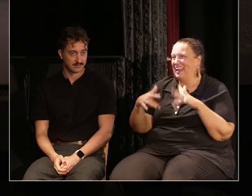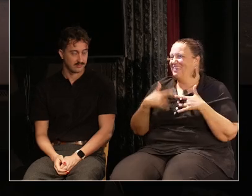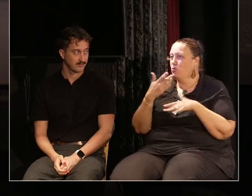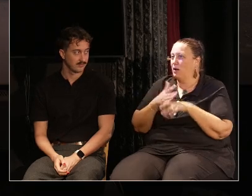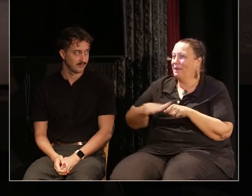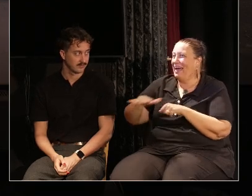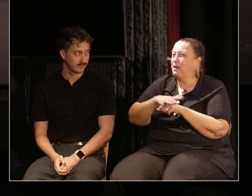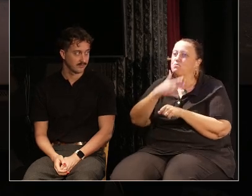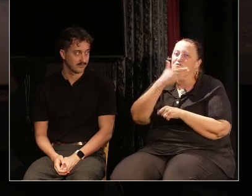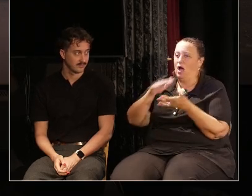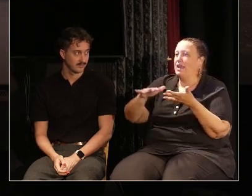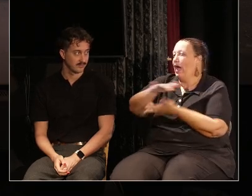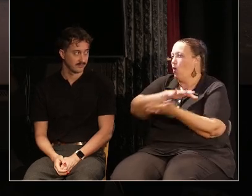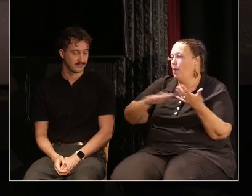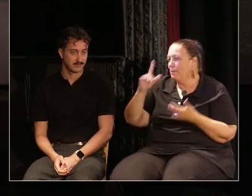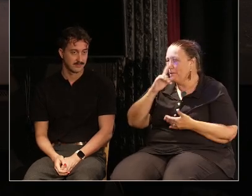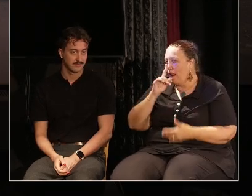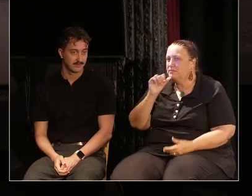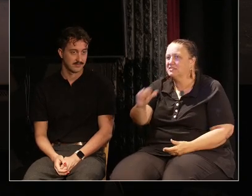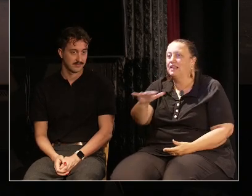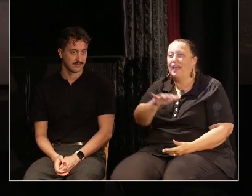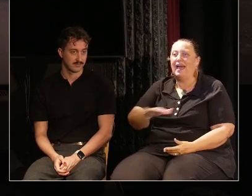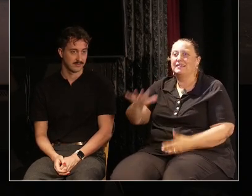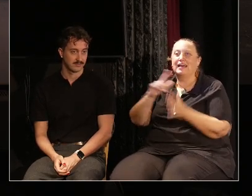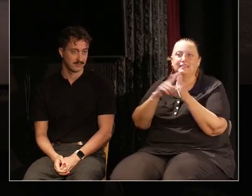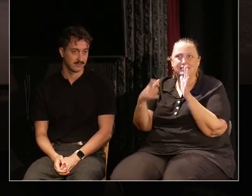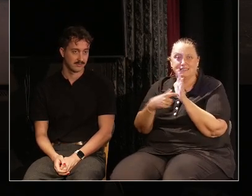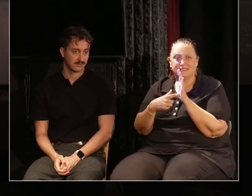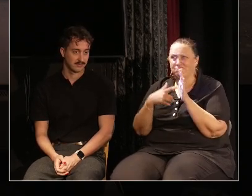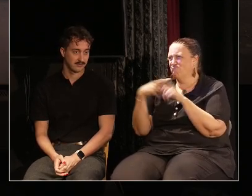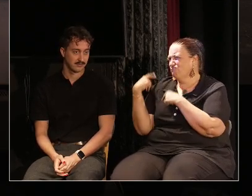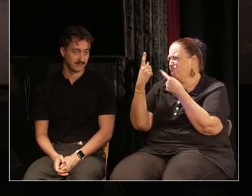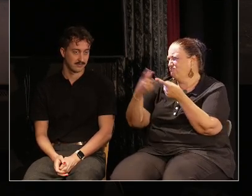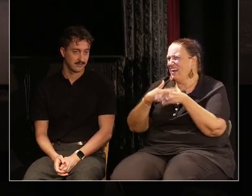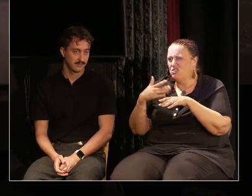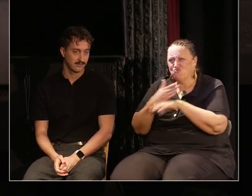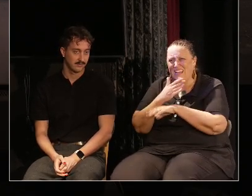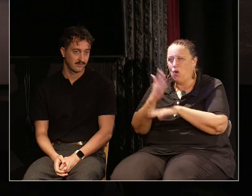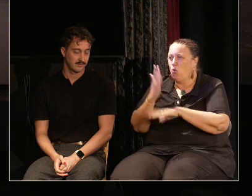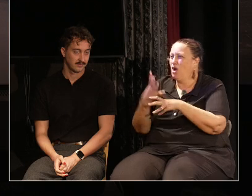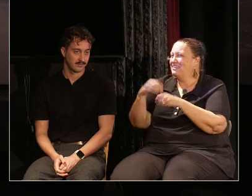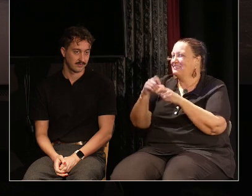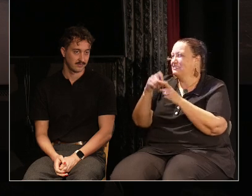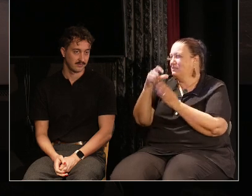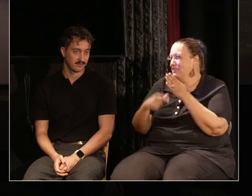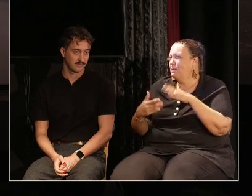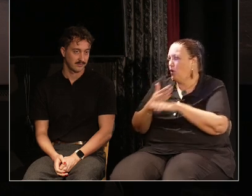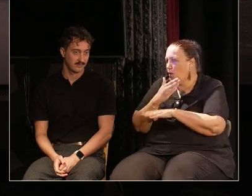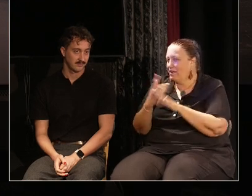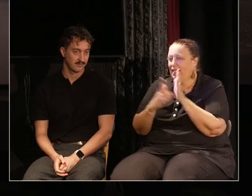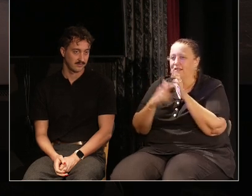lands of the Ngunnawal people in the ACT. I've spent my career working extensively in the disability employment